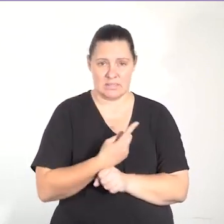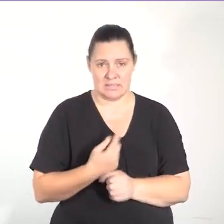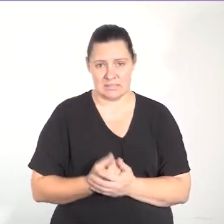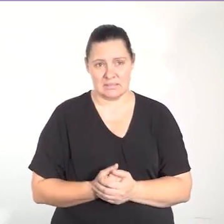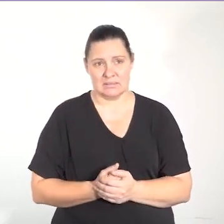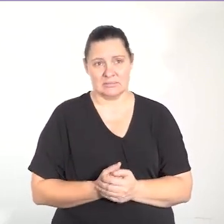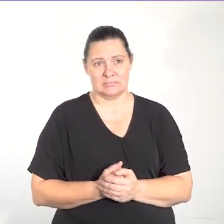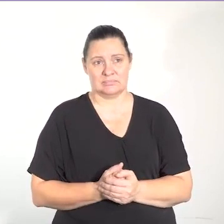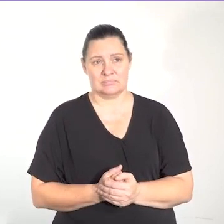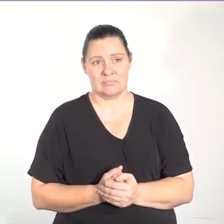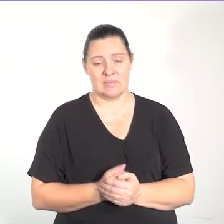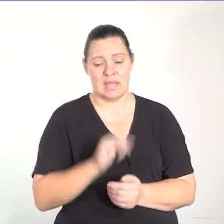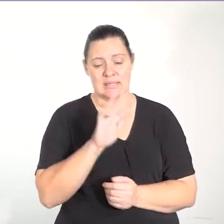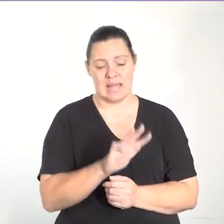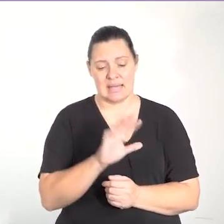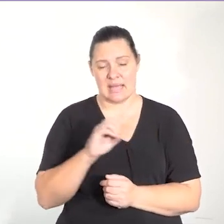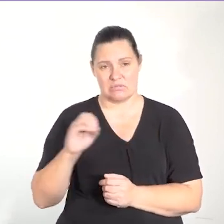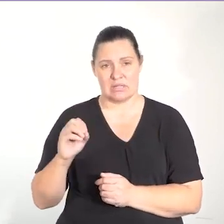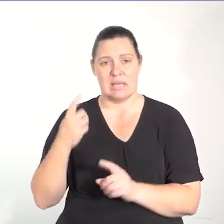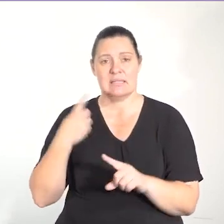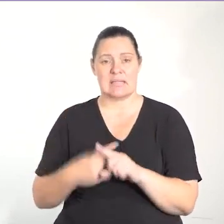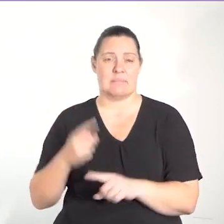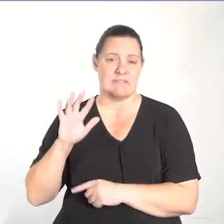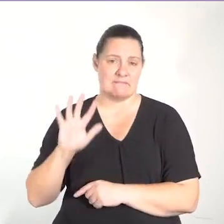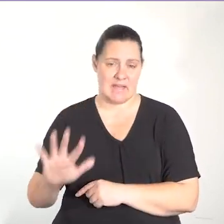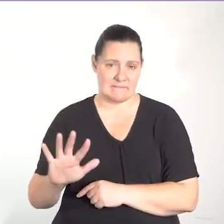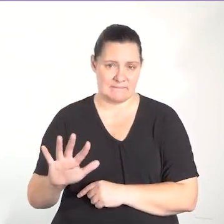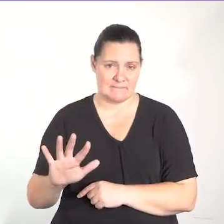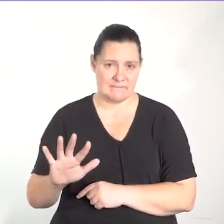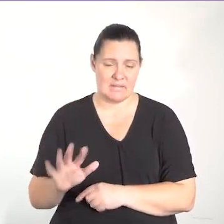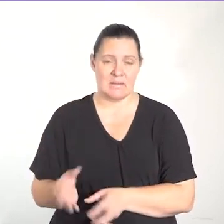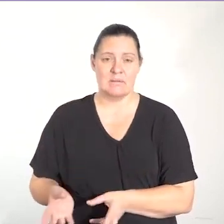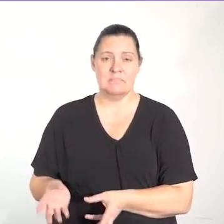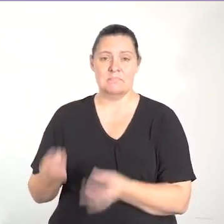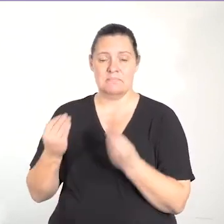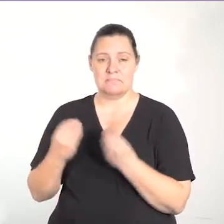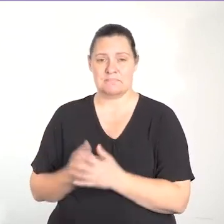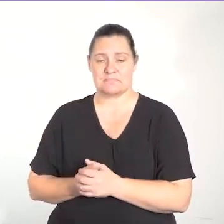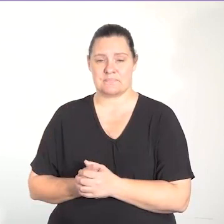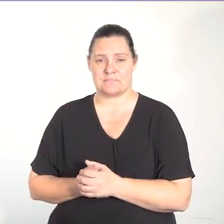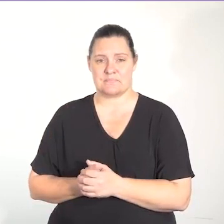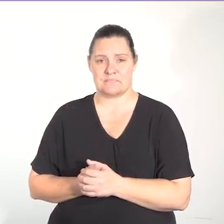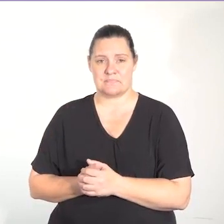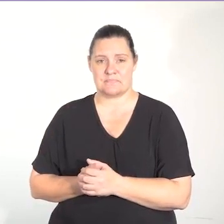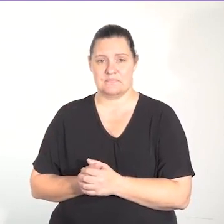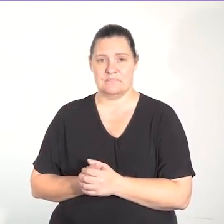5 hours. So 900 multiplied by 5 will give us